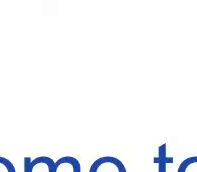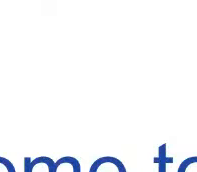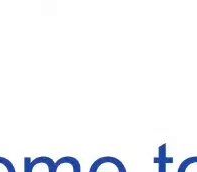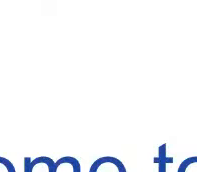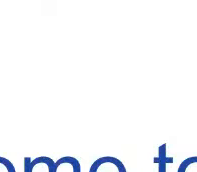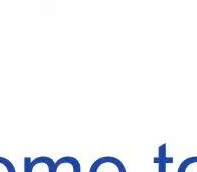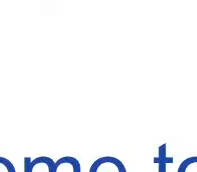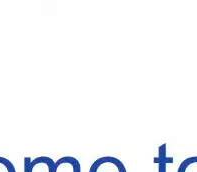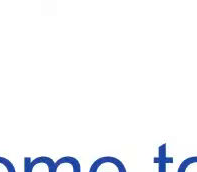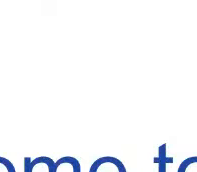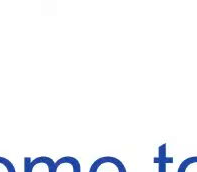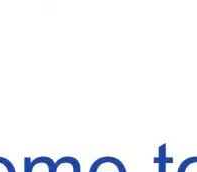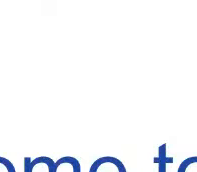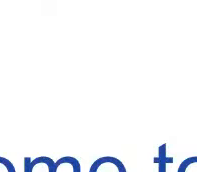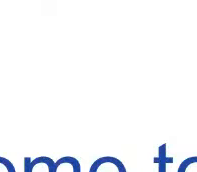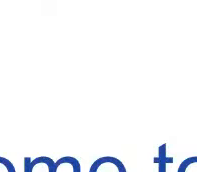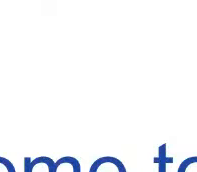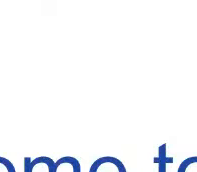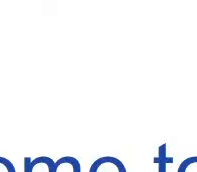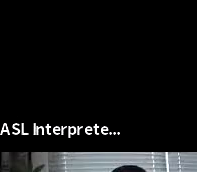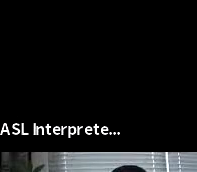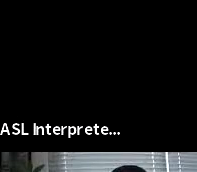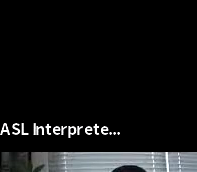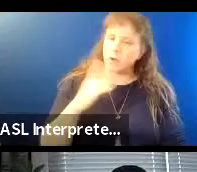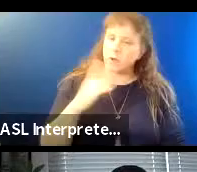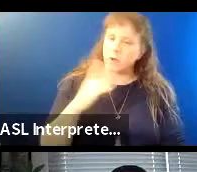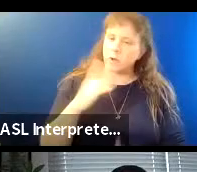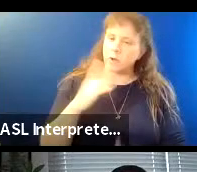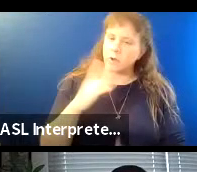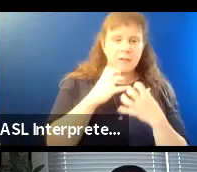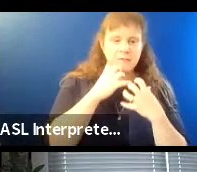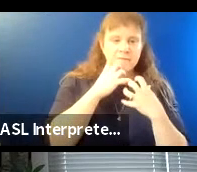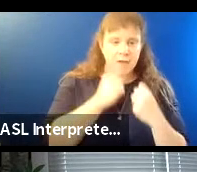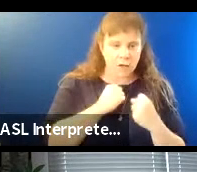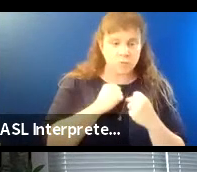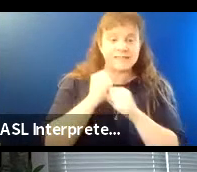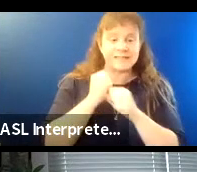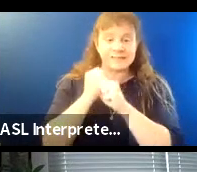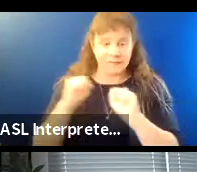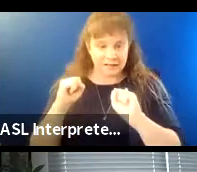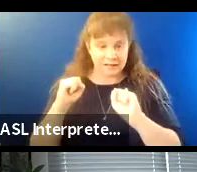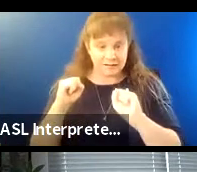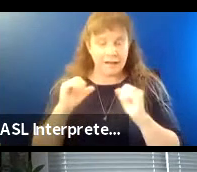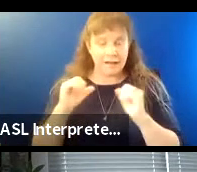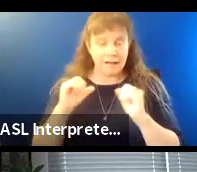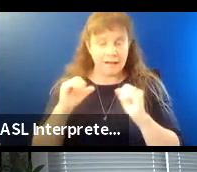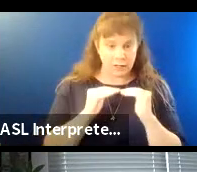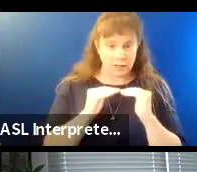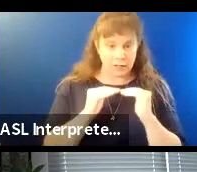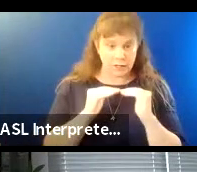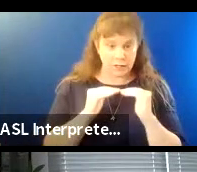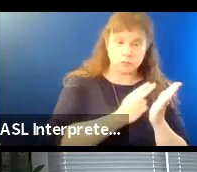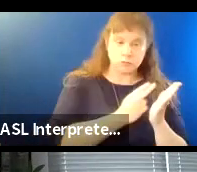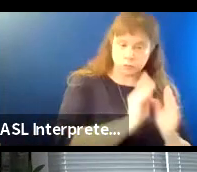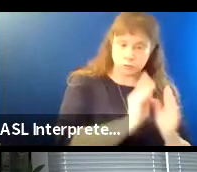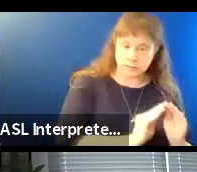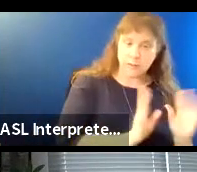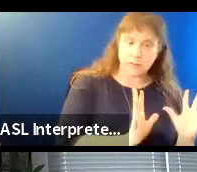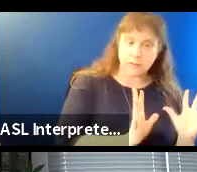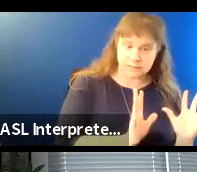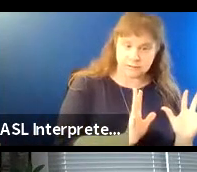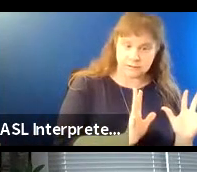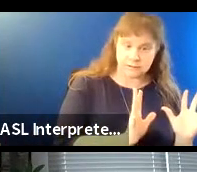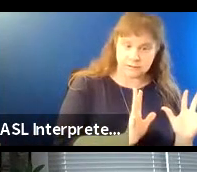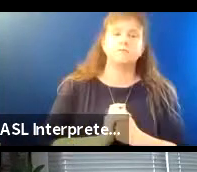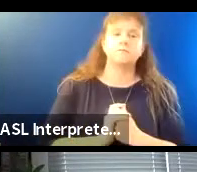grounded in the values of safety, equity, and transparency. And